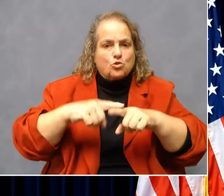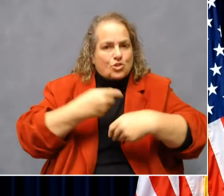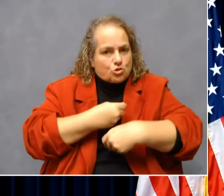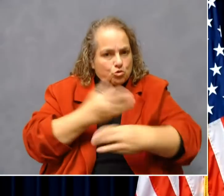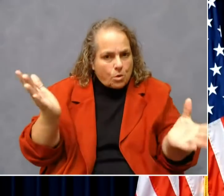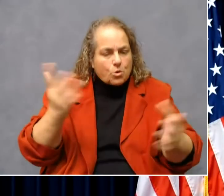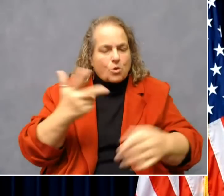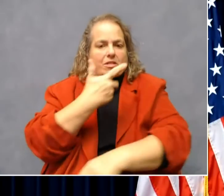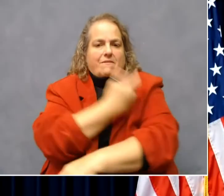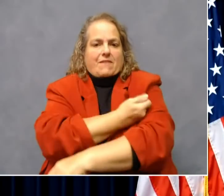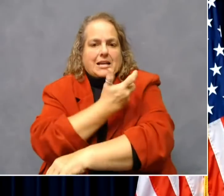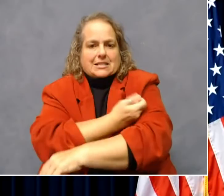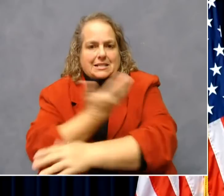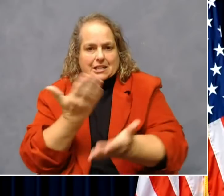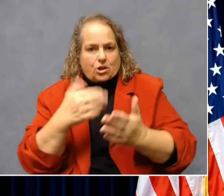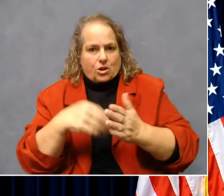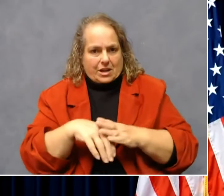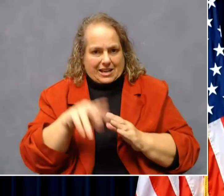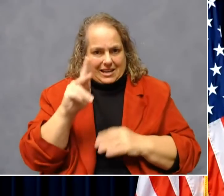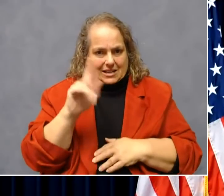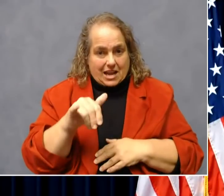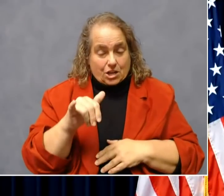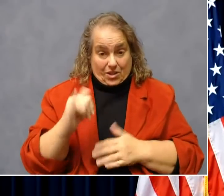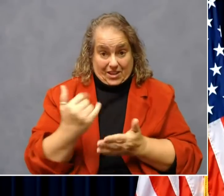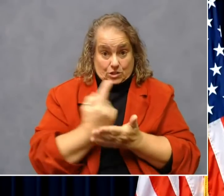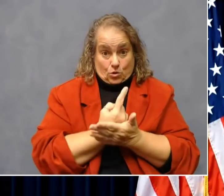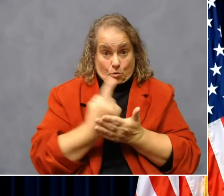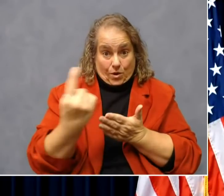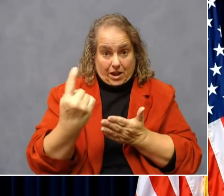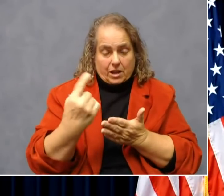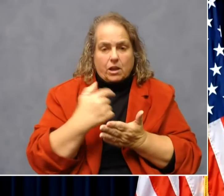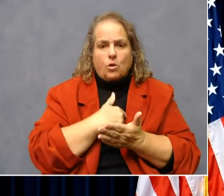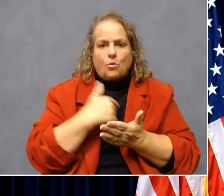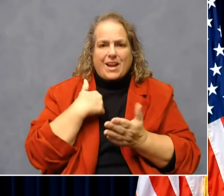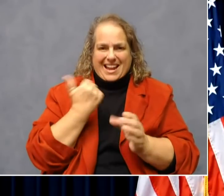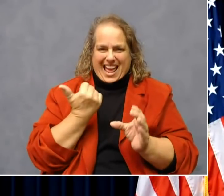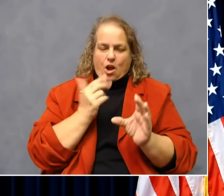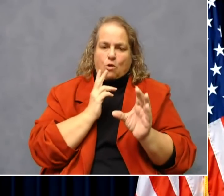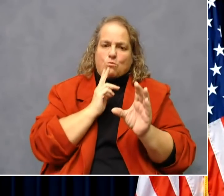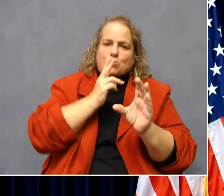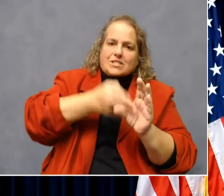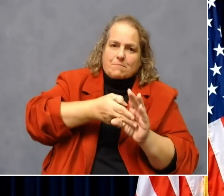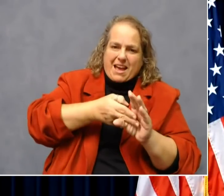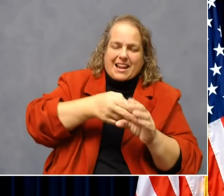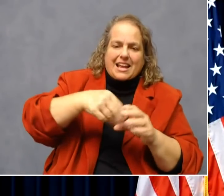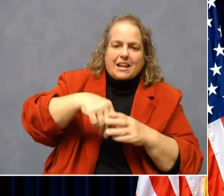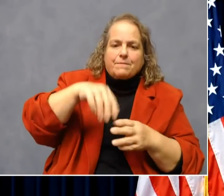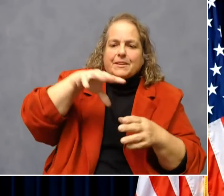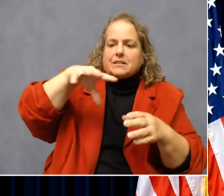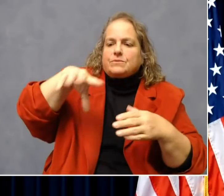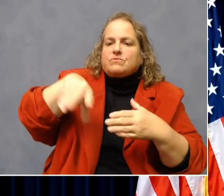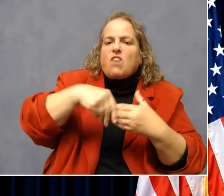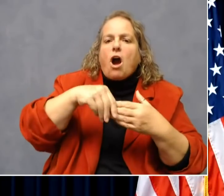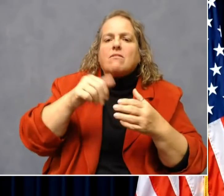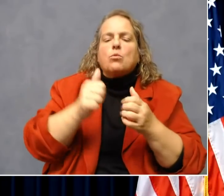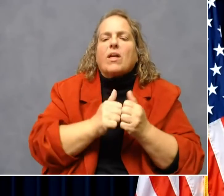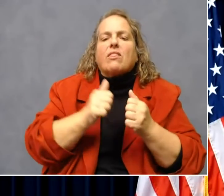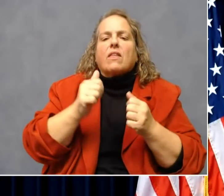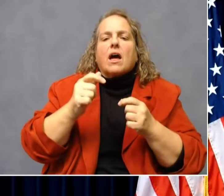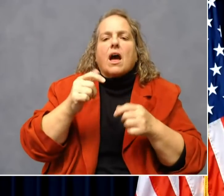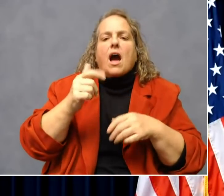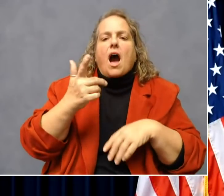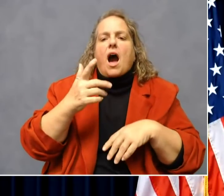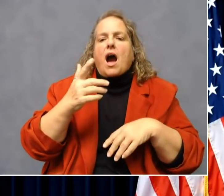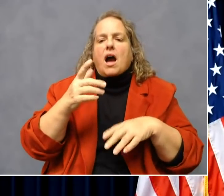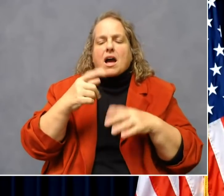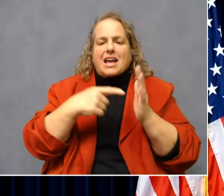right now, this week, we're participating in an end-to-end exercise with the CDC along with Pfizer and McKesson. This will test